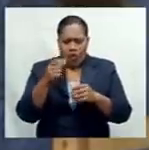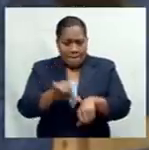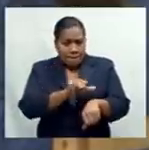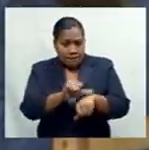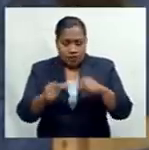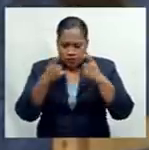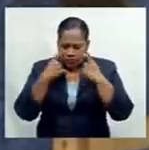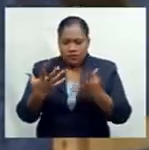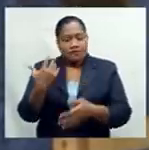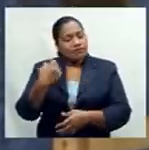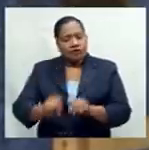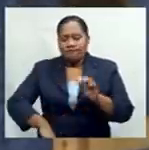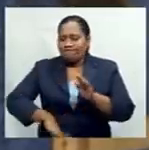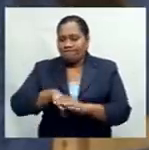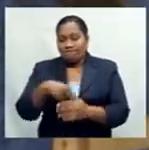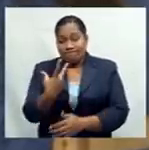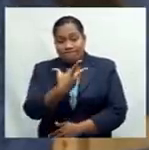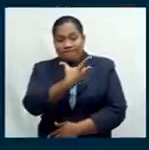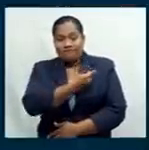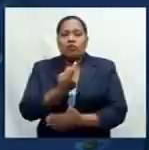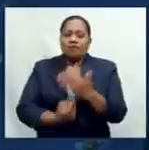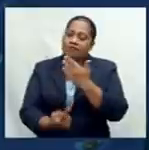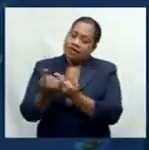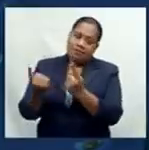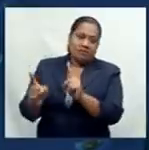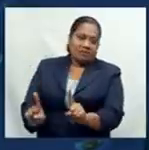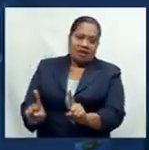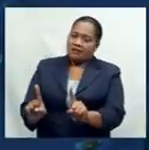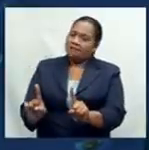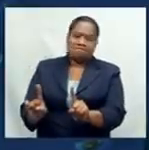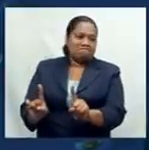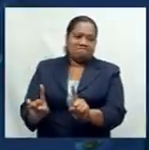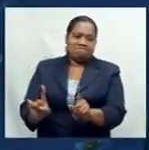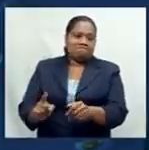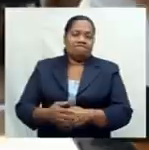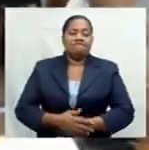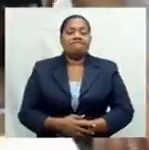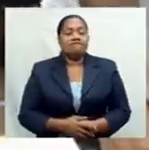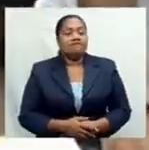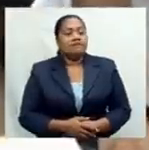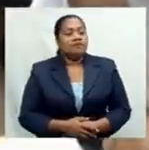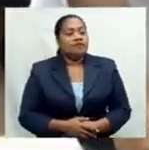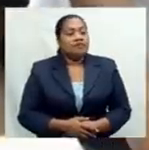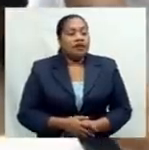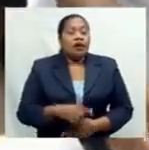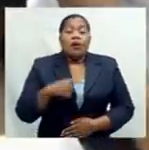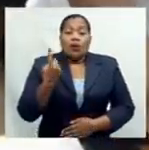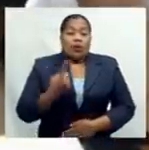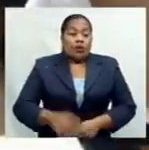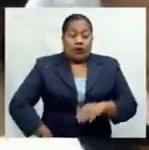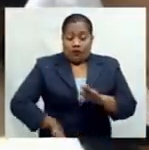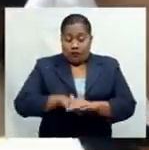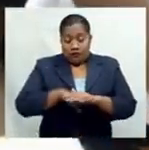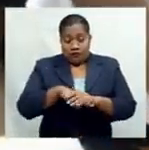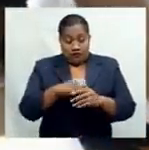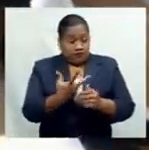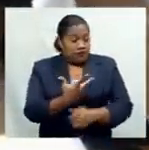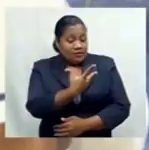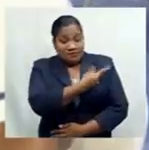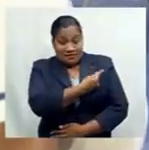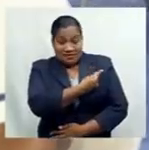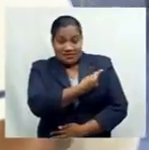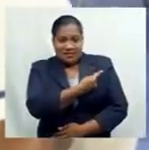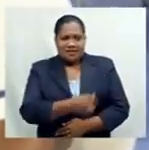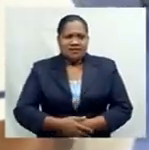fully vaccinated Fijian has died. We've had a few of our healthcare workers who have been fully vaccinated that have had some sickness